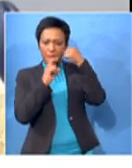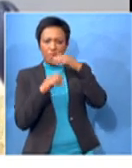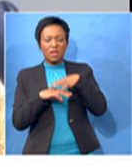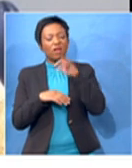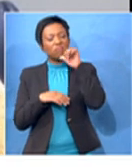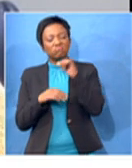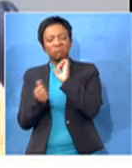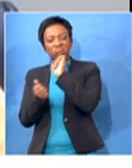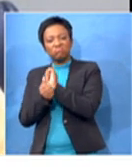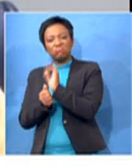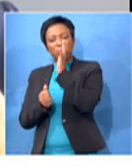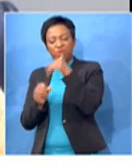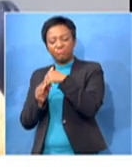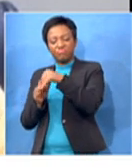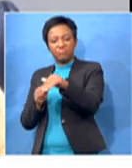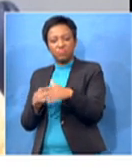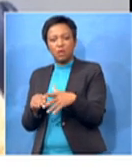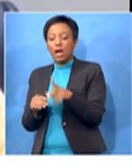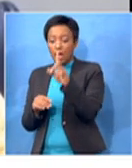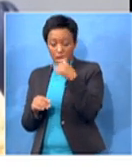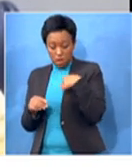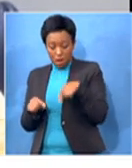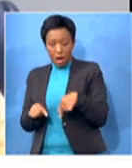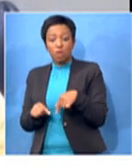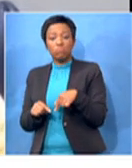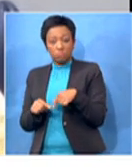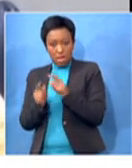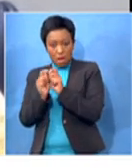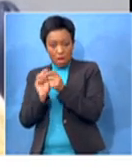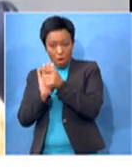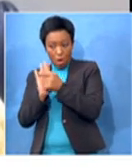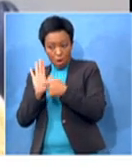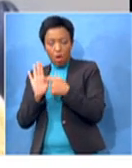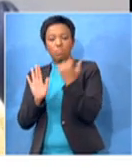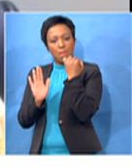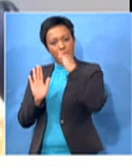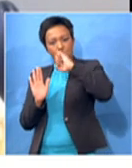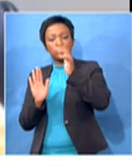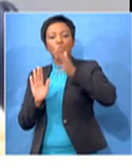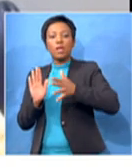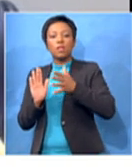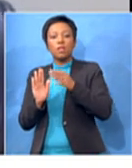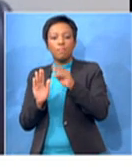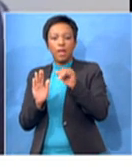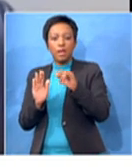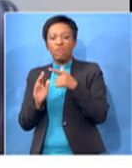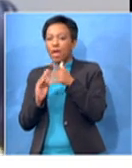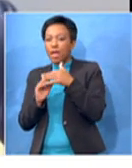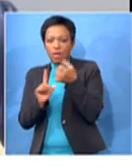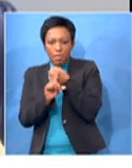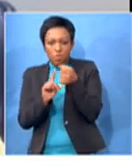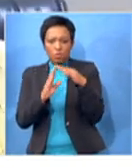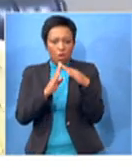you will get bail. No, we are going to oppose bail now. As a matter of fact, bail will be opposed in all domestic violence